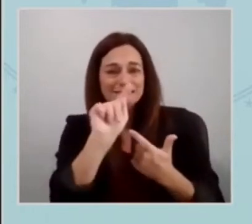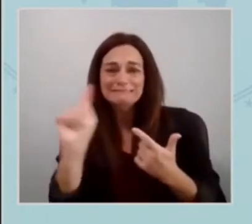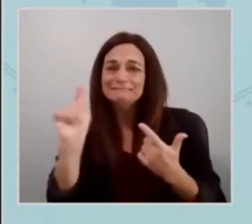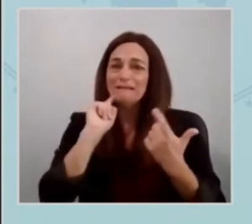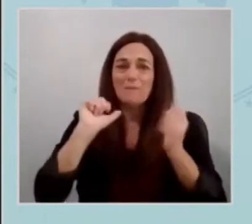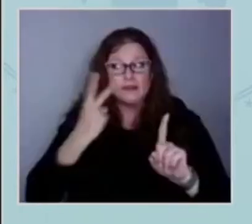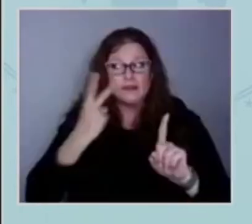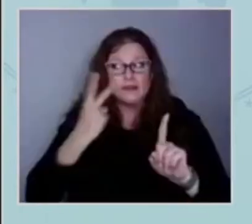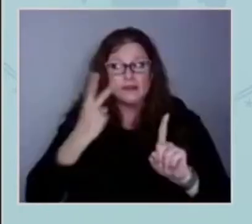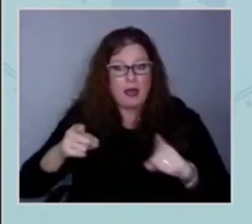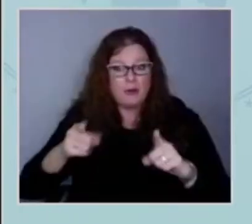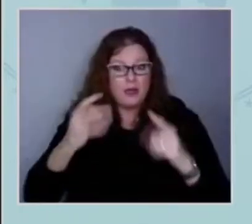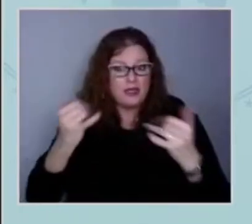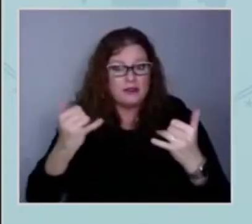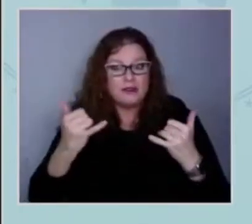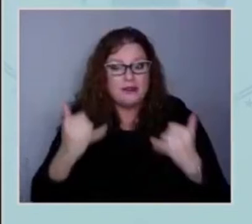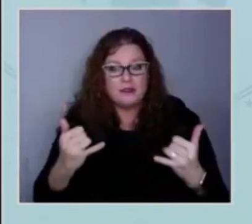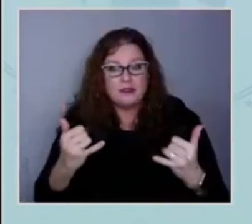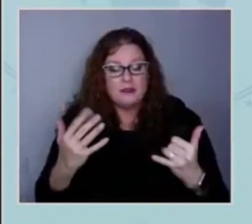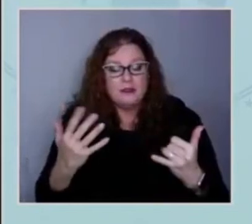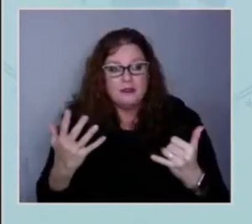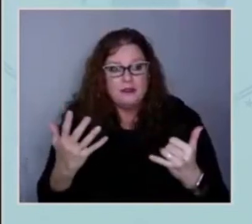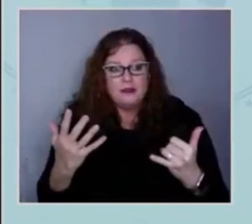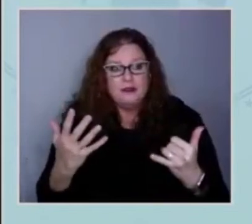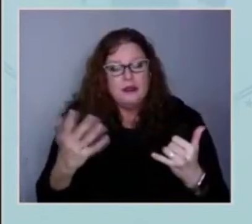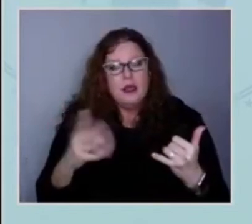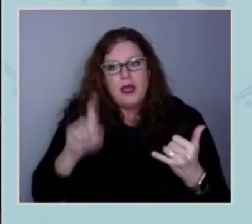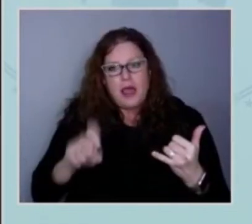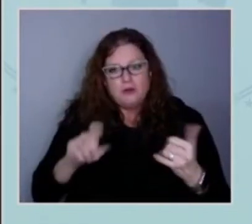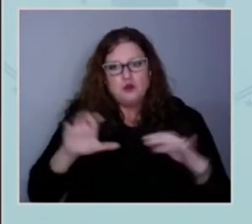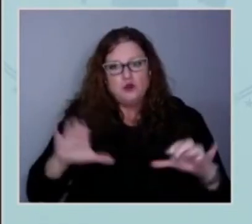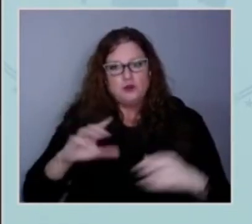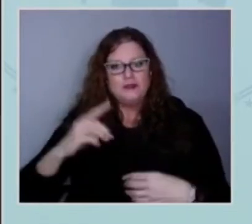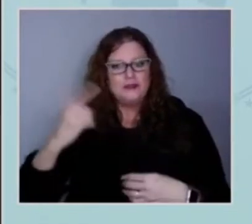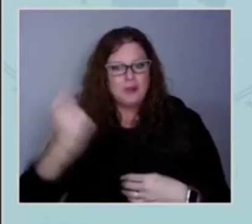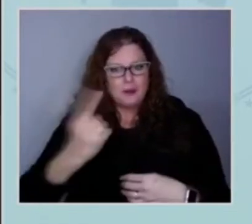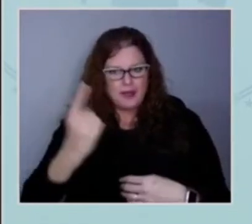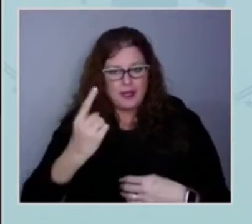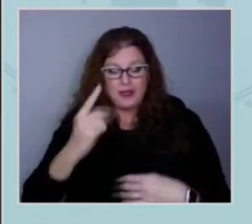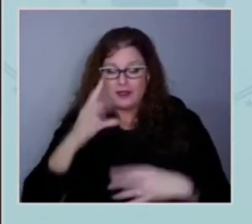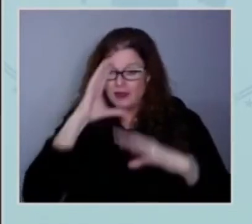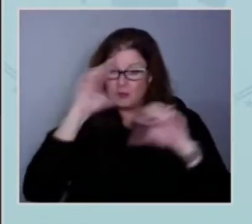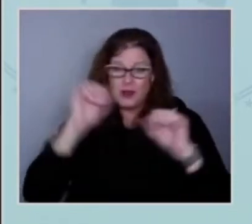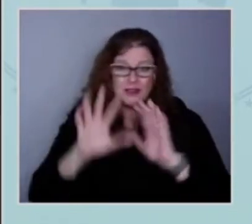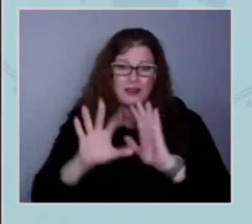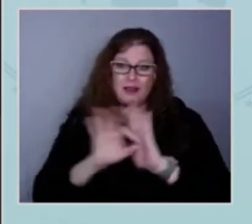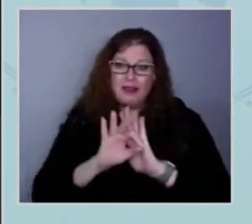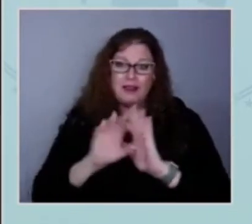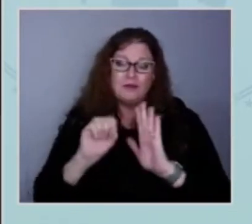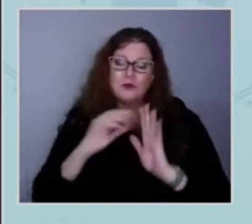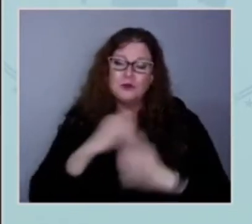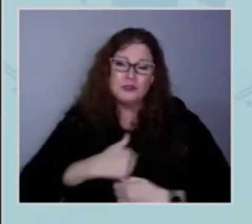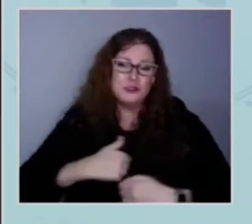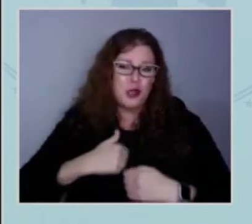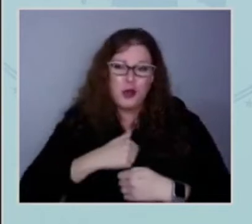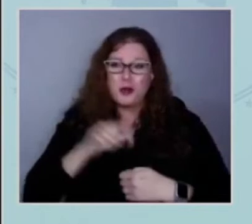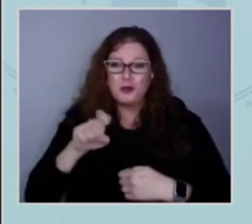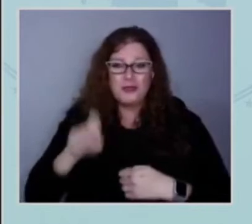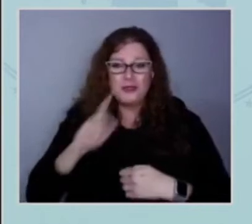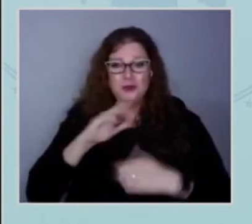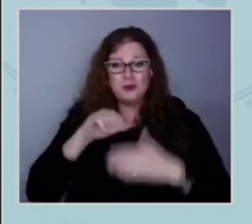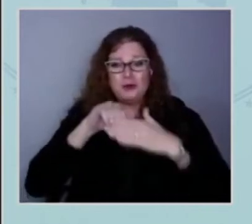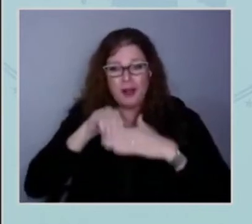some of us wish we would never see these days, but we are seeing them. So we have to do